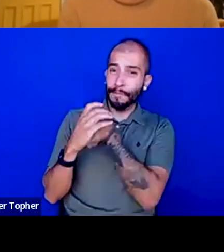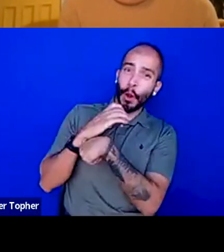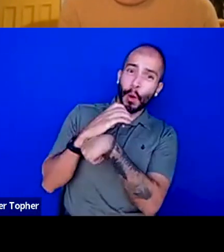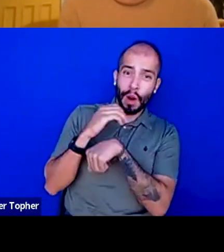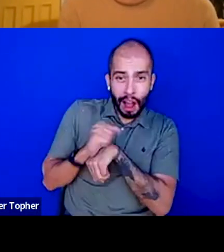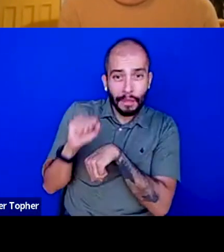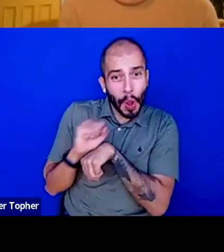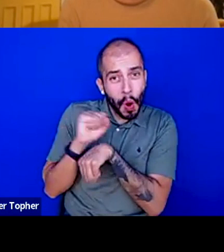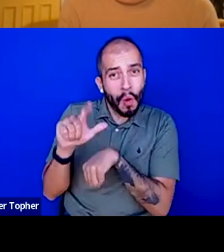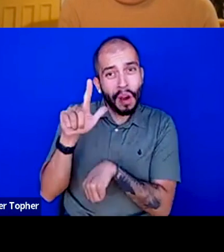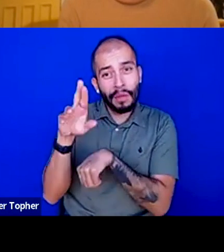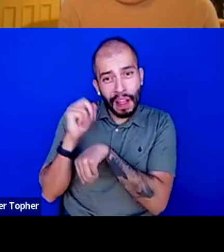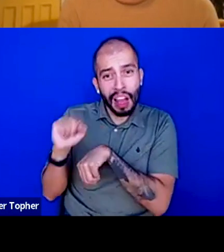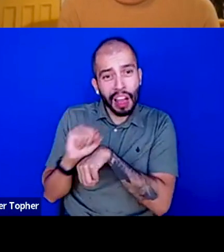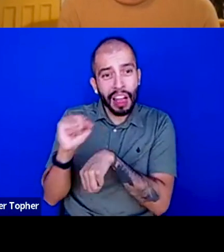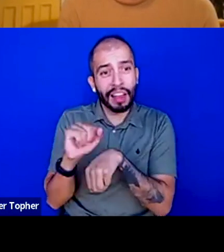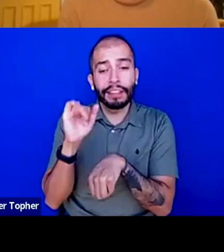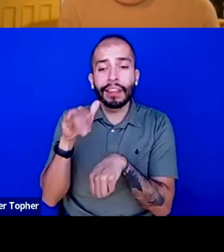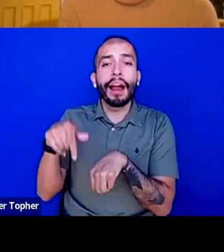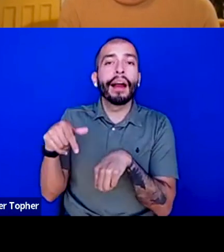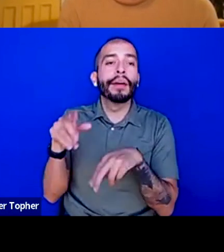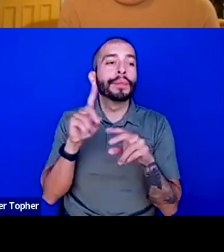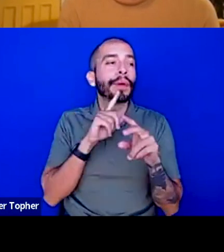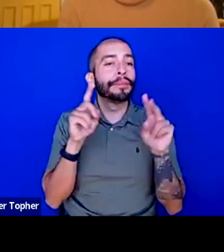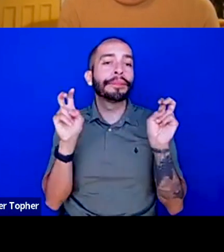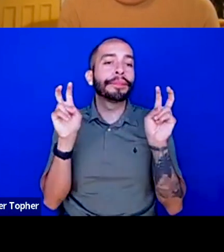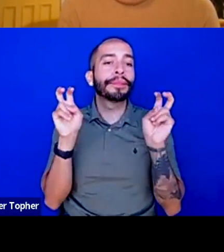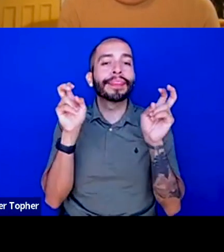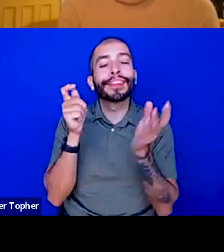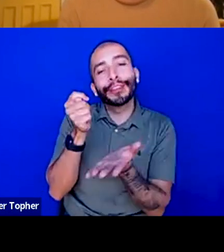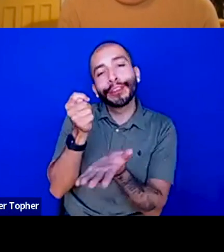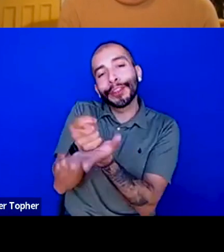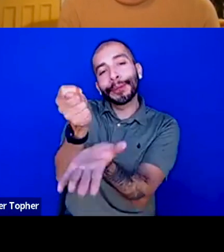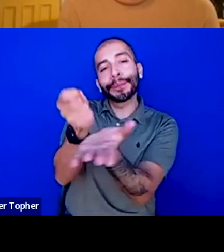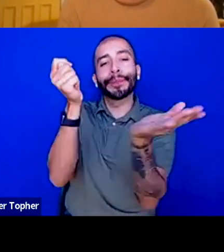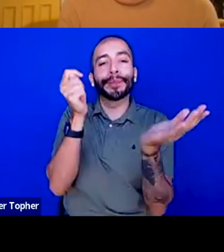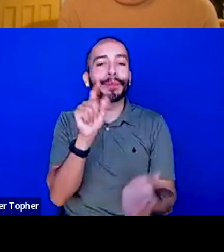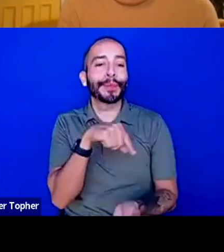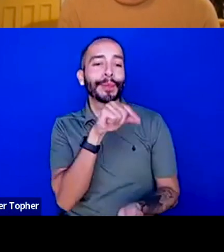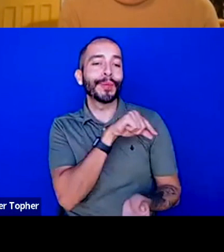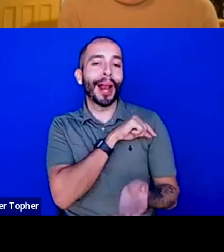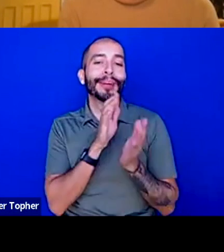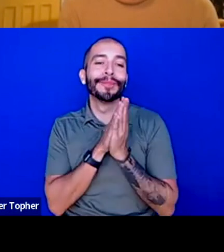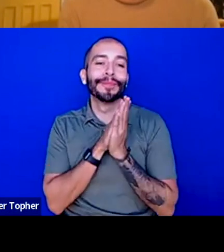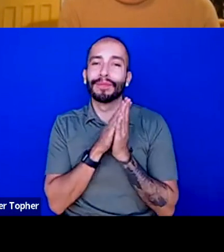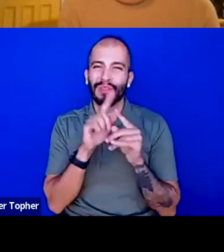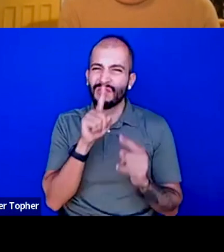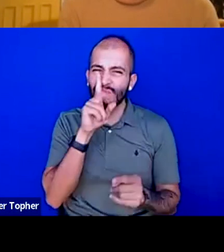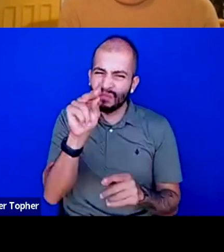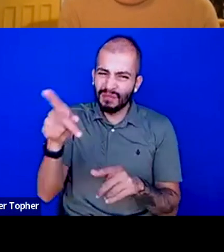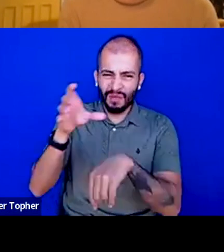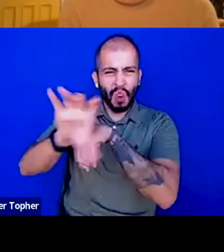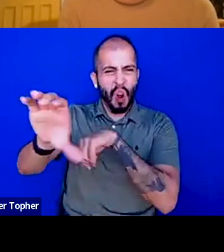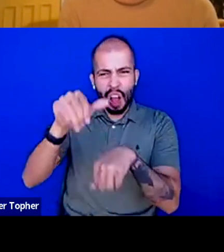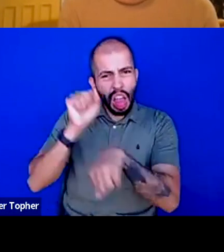up because folks may have seen, but there is recently an investigative project done by